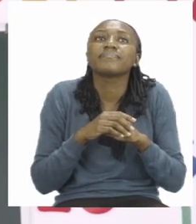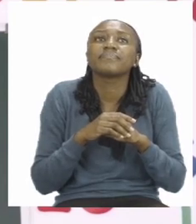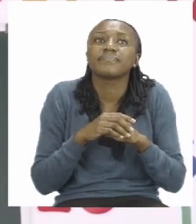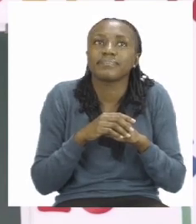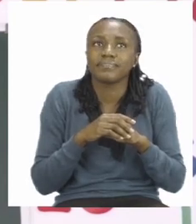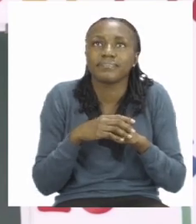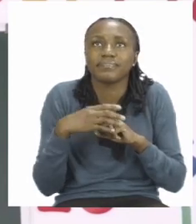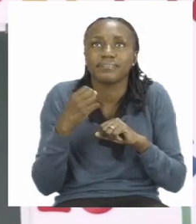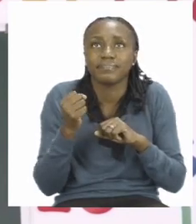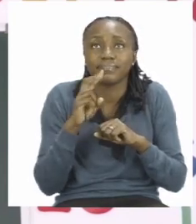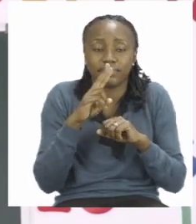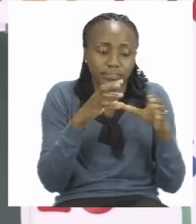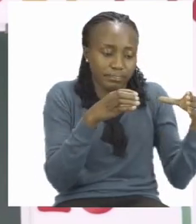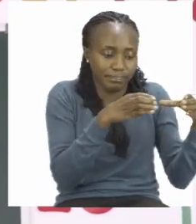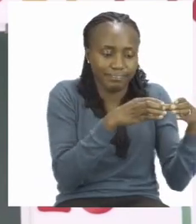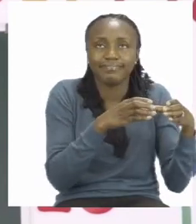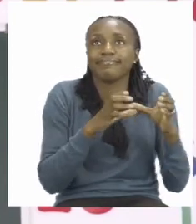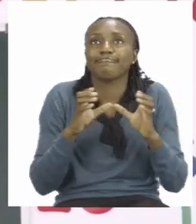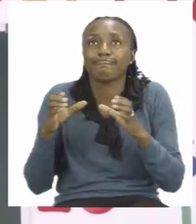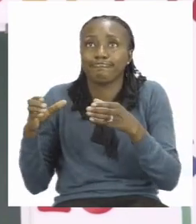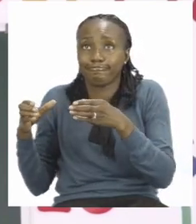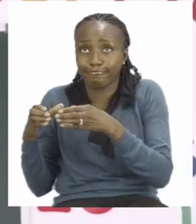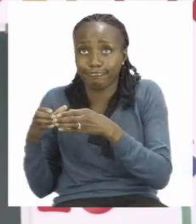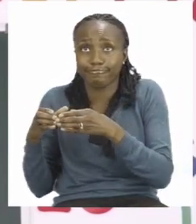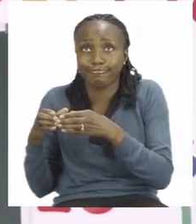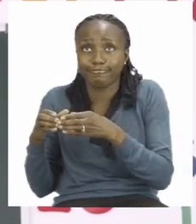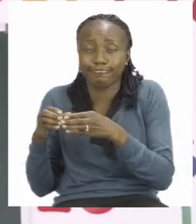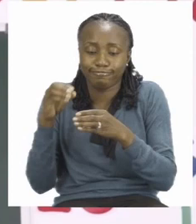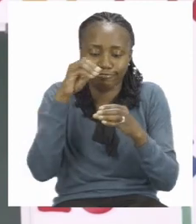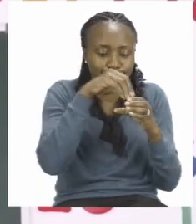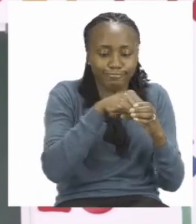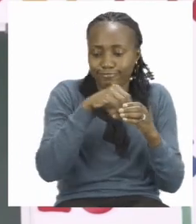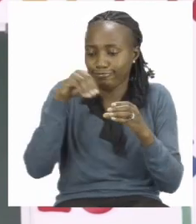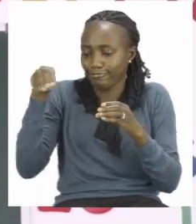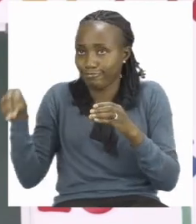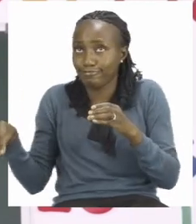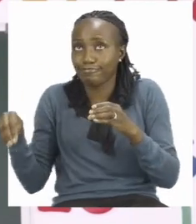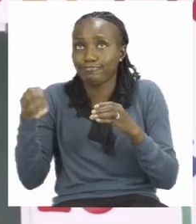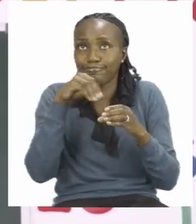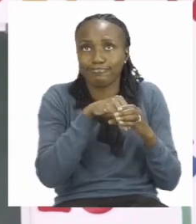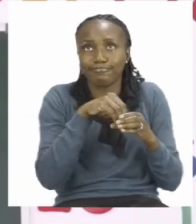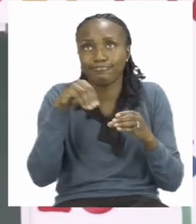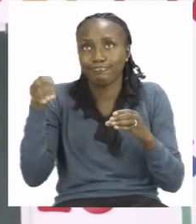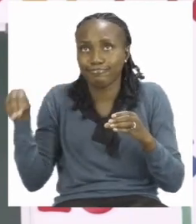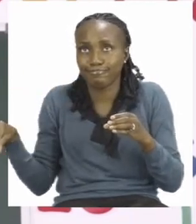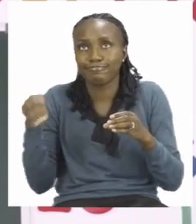side. And then the next basket will be on the other side.